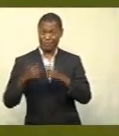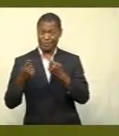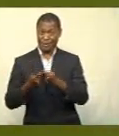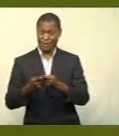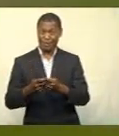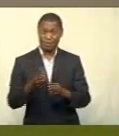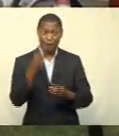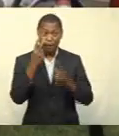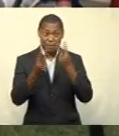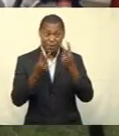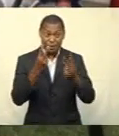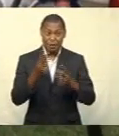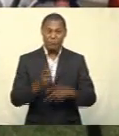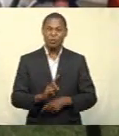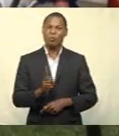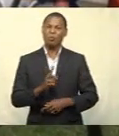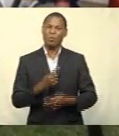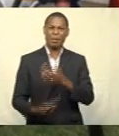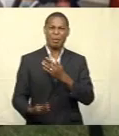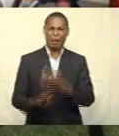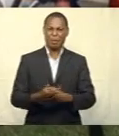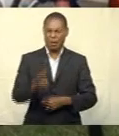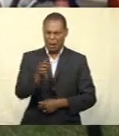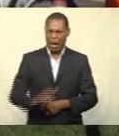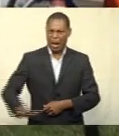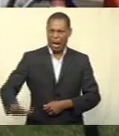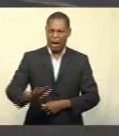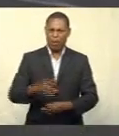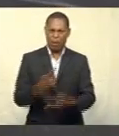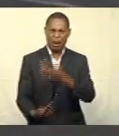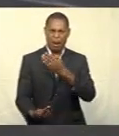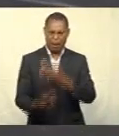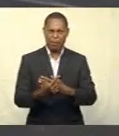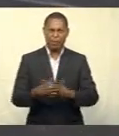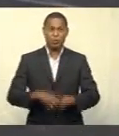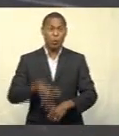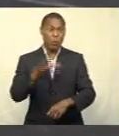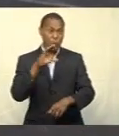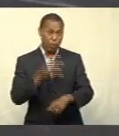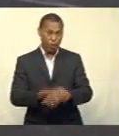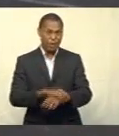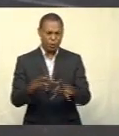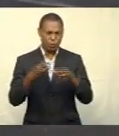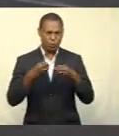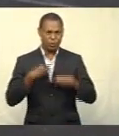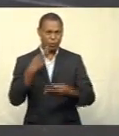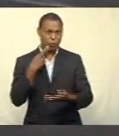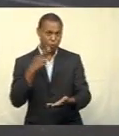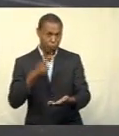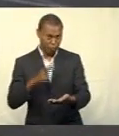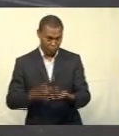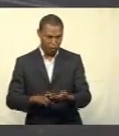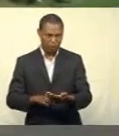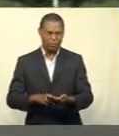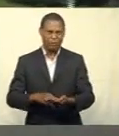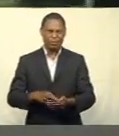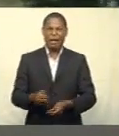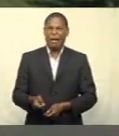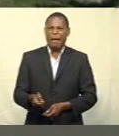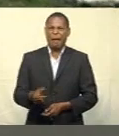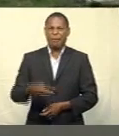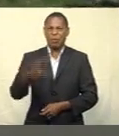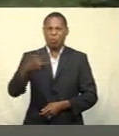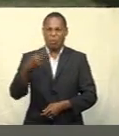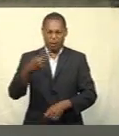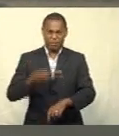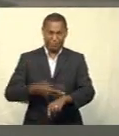that the brawl happened at the Sukanaivalu ground. Police at Mead Road say they received a report of the alleged incident after 12 p.m. today. There was